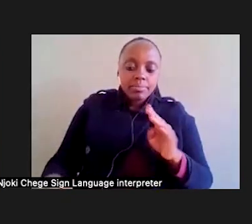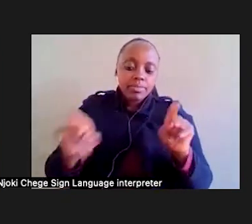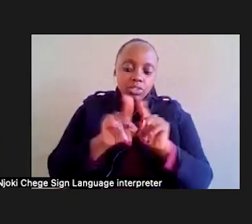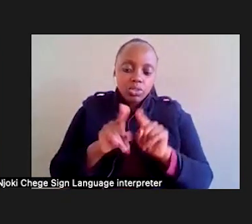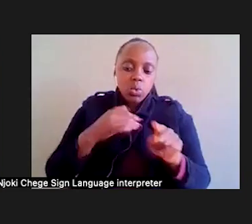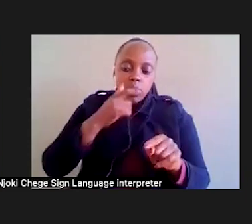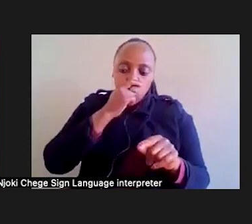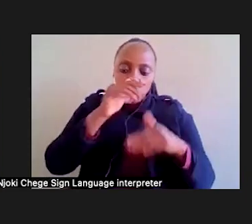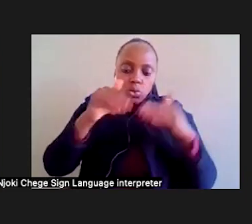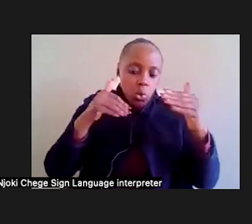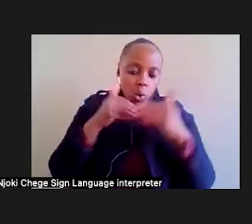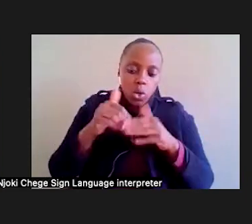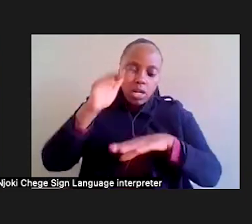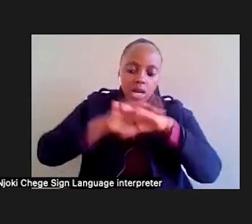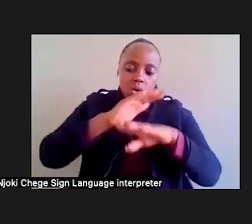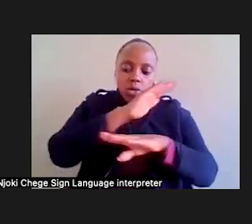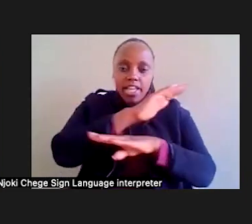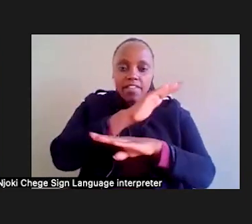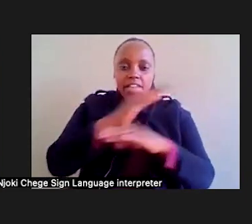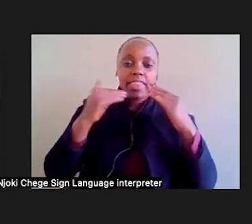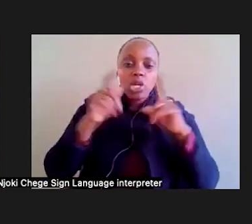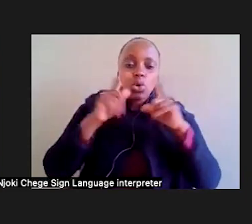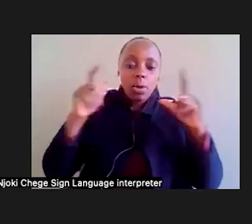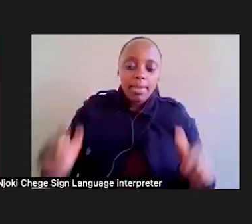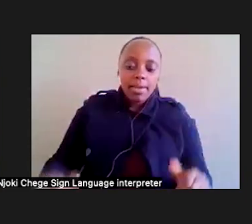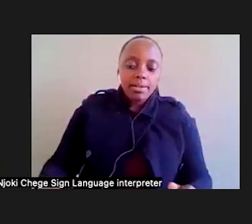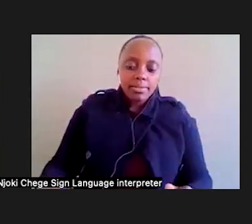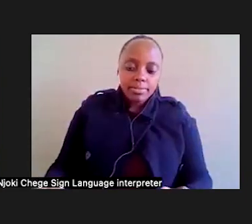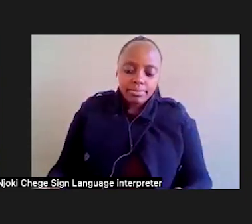wish you a very good evening. Thank you so much.